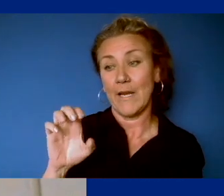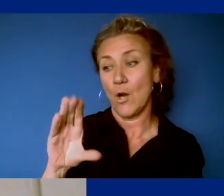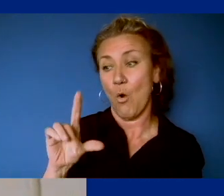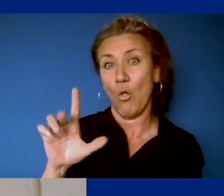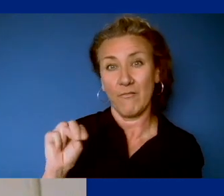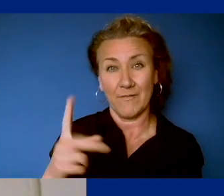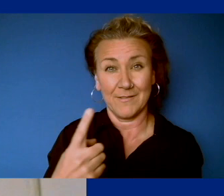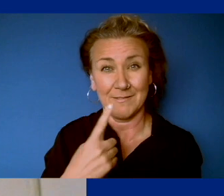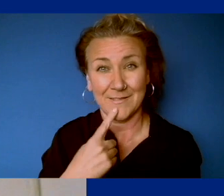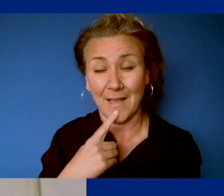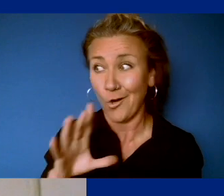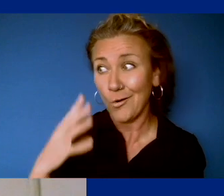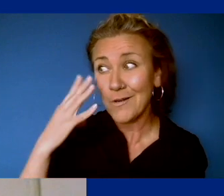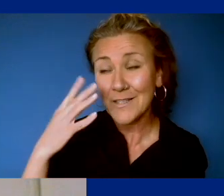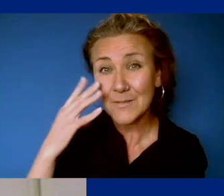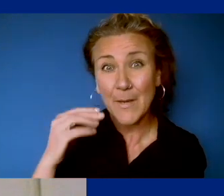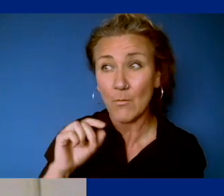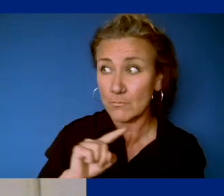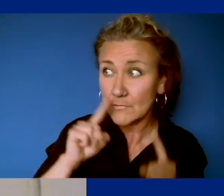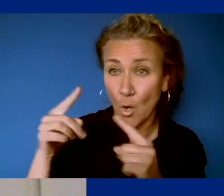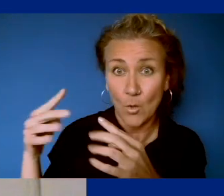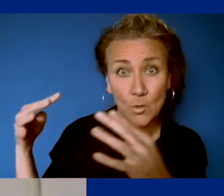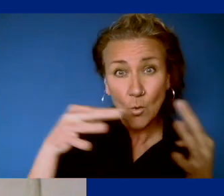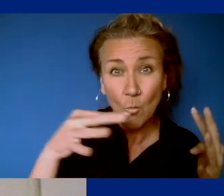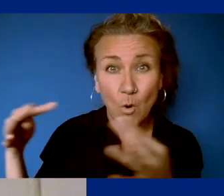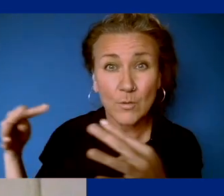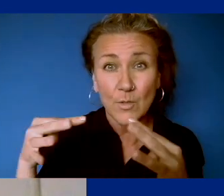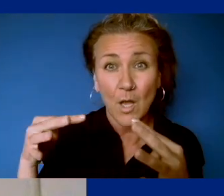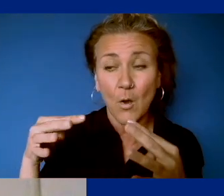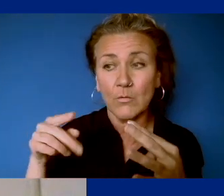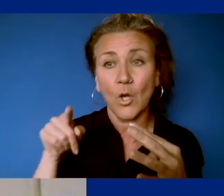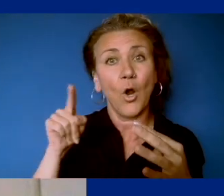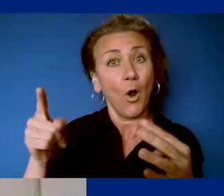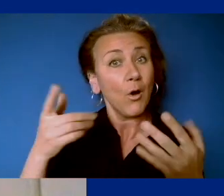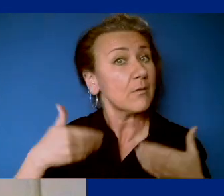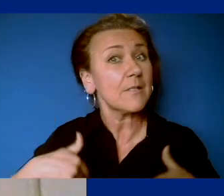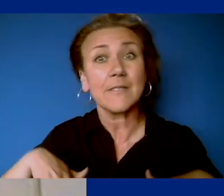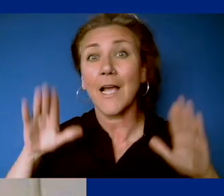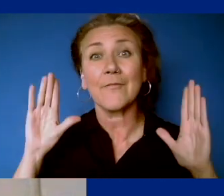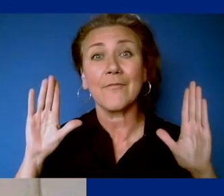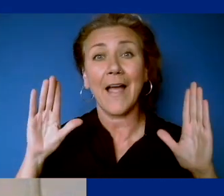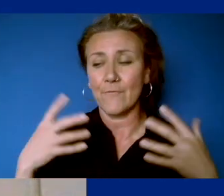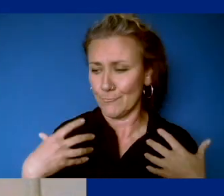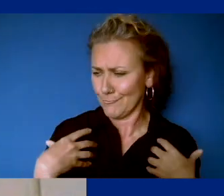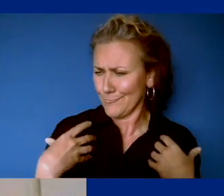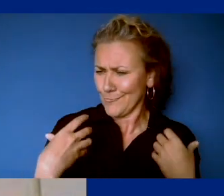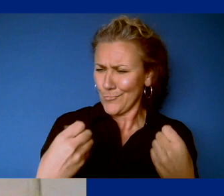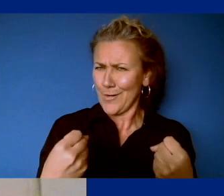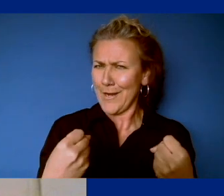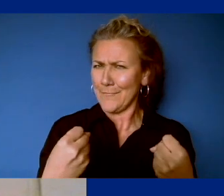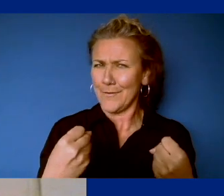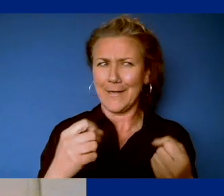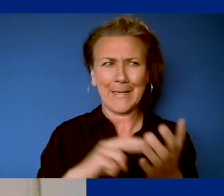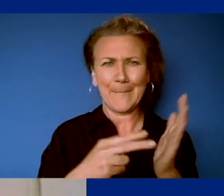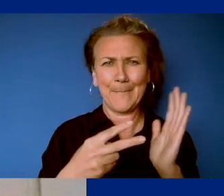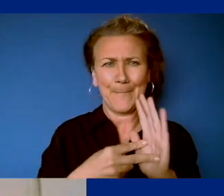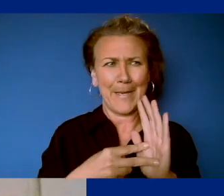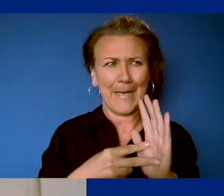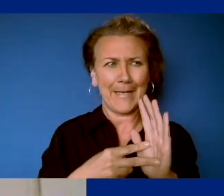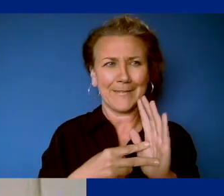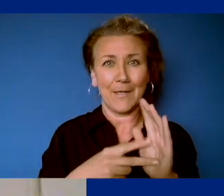Marie Colvin said about running into war zones and conflict areas as a woman, and she paid the ultimate